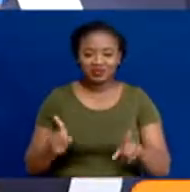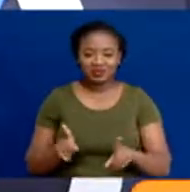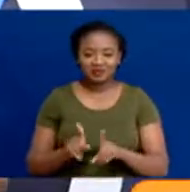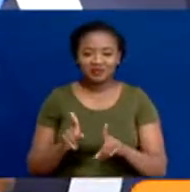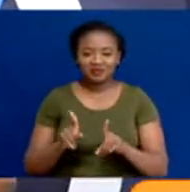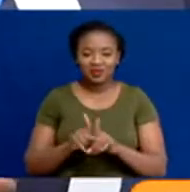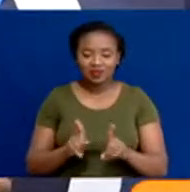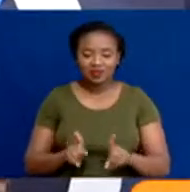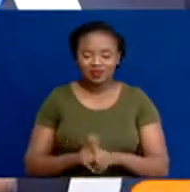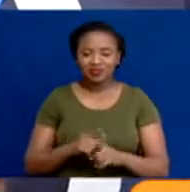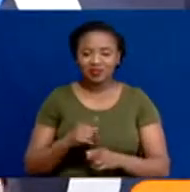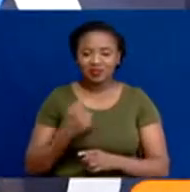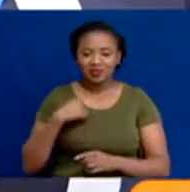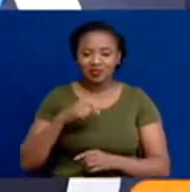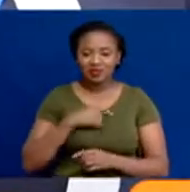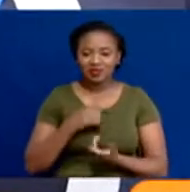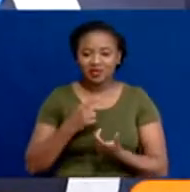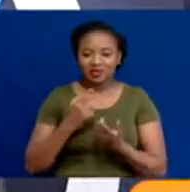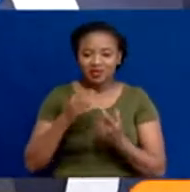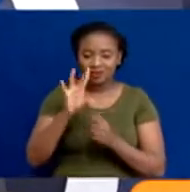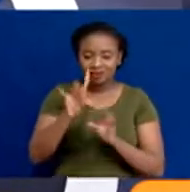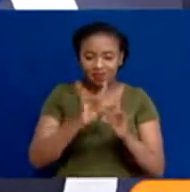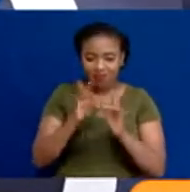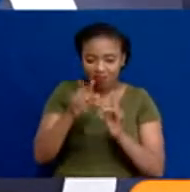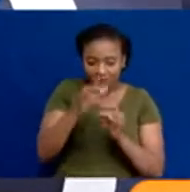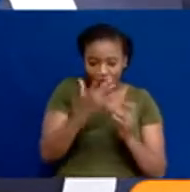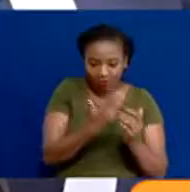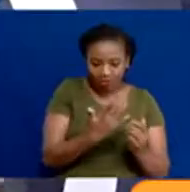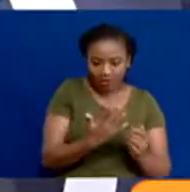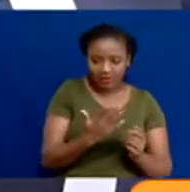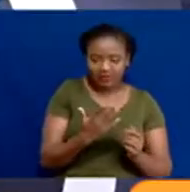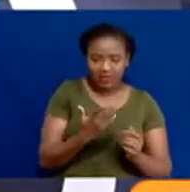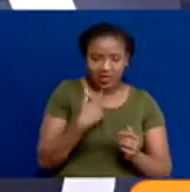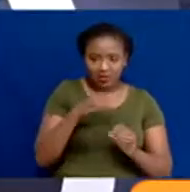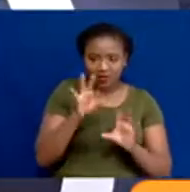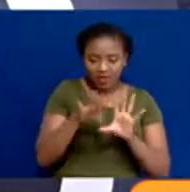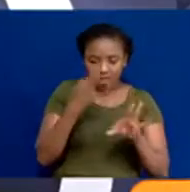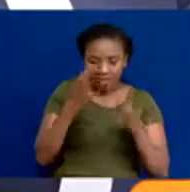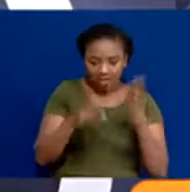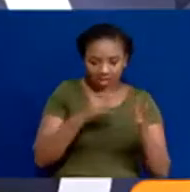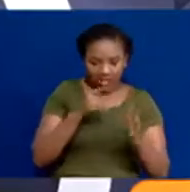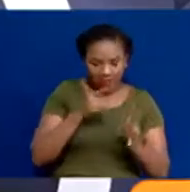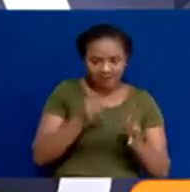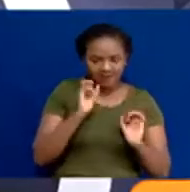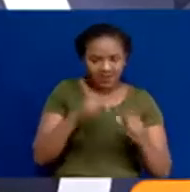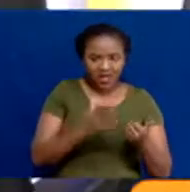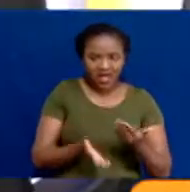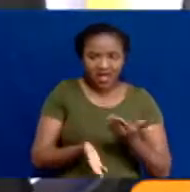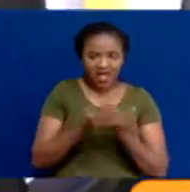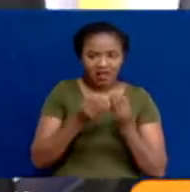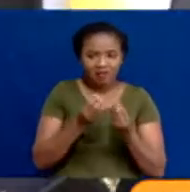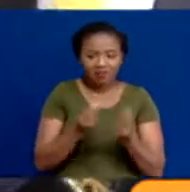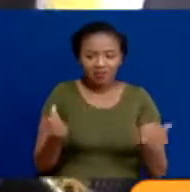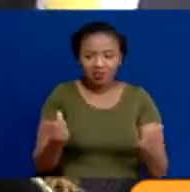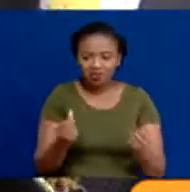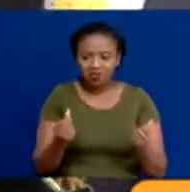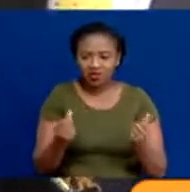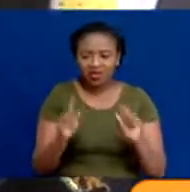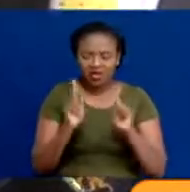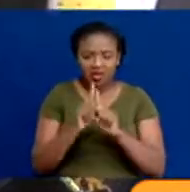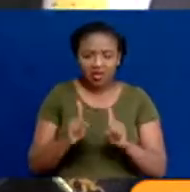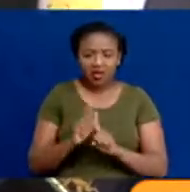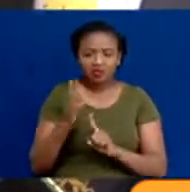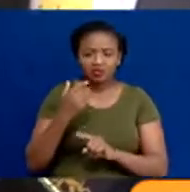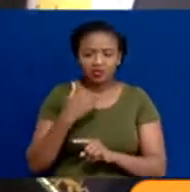You take the product, you assess it if it has the ingredient to manage that intervention you want, then you take it through